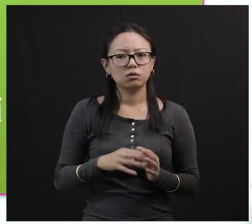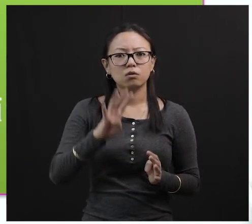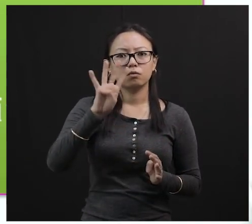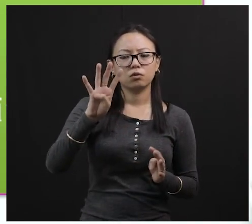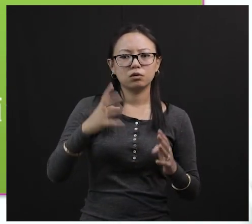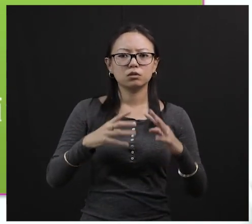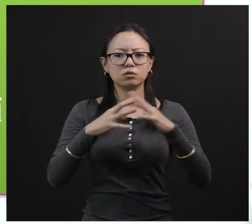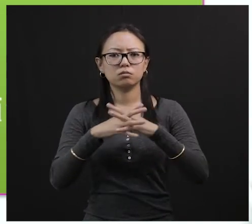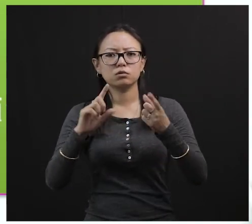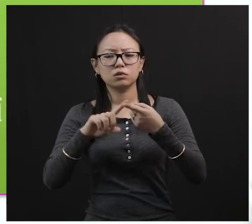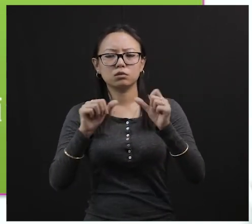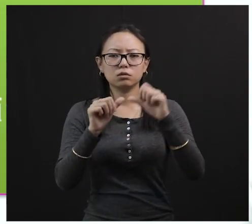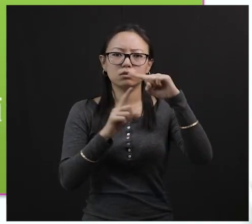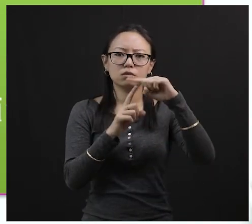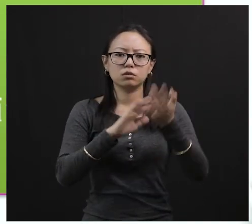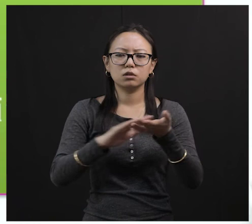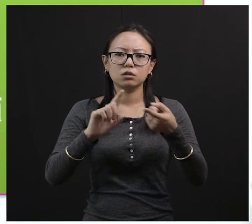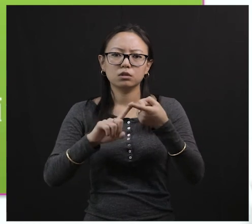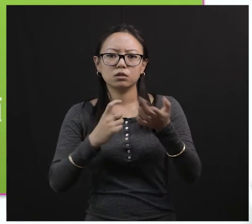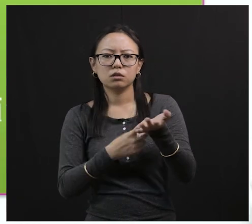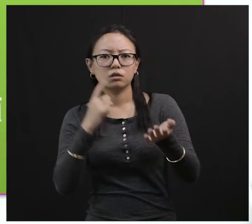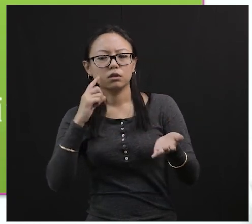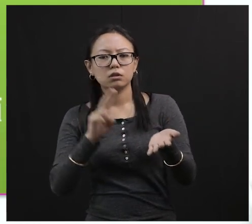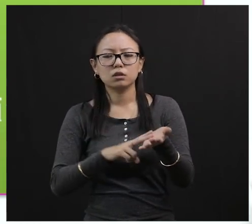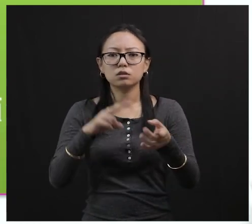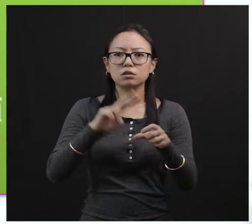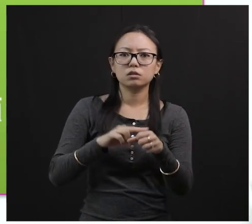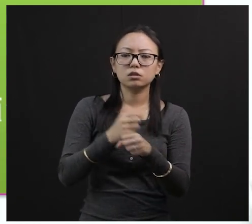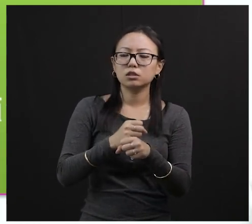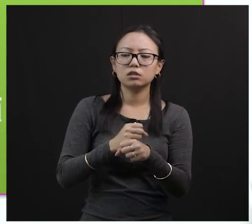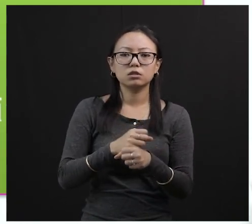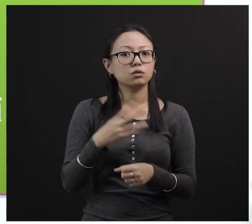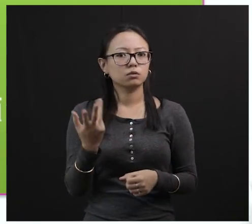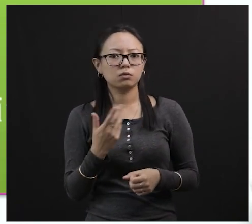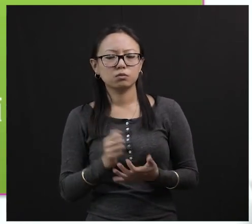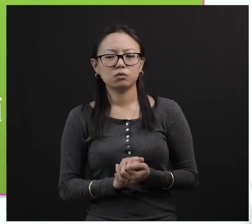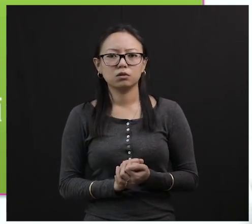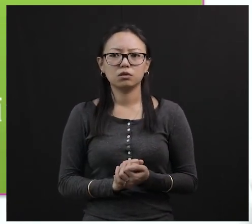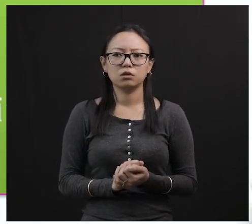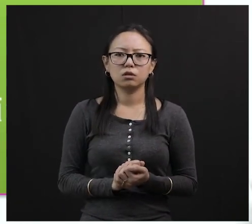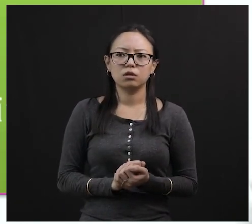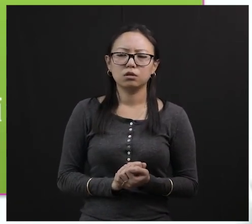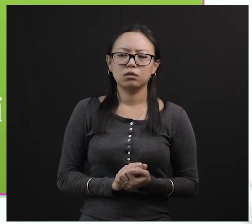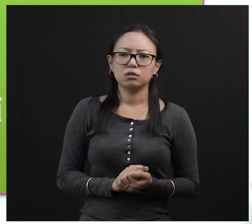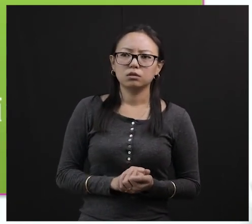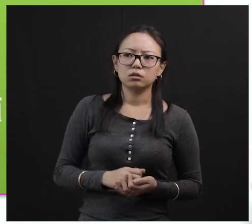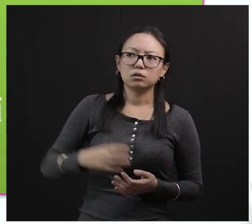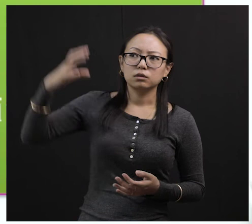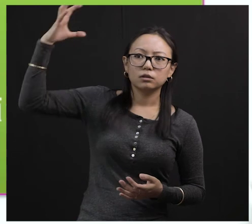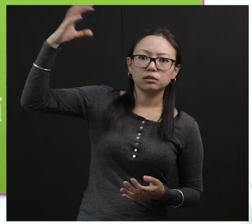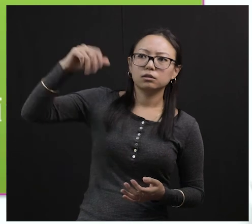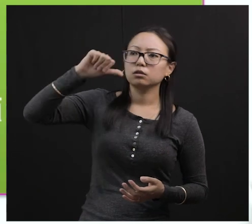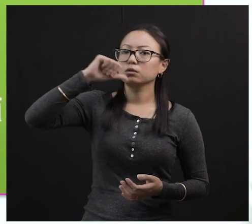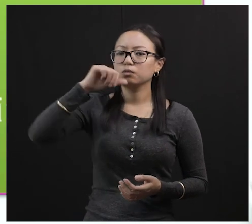wind. Very easy. The agents of weathering. Mention the agents of weathering. The agents of weathering are, let me repeat again and again and again.